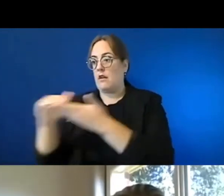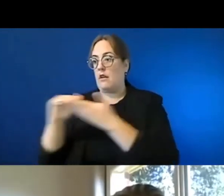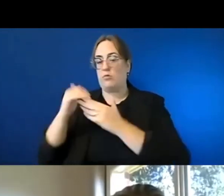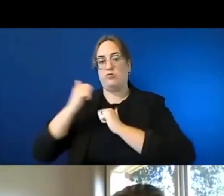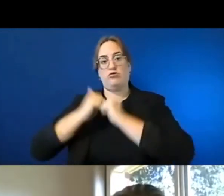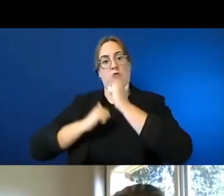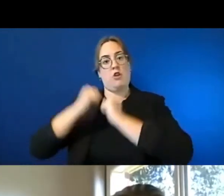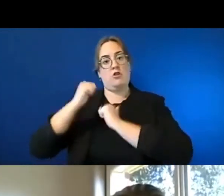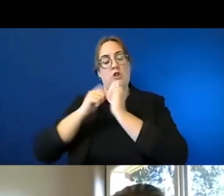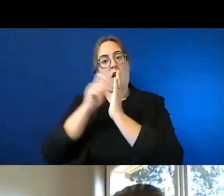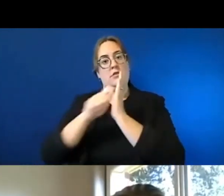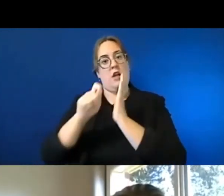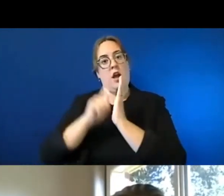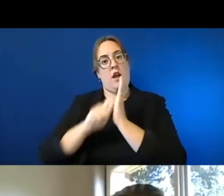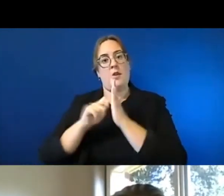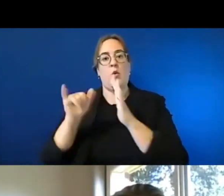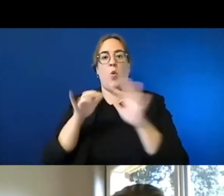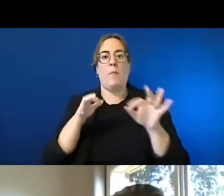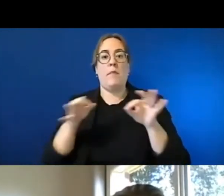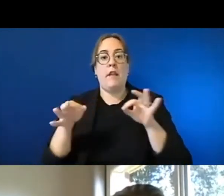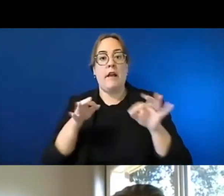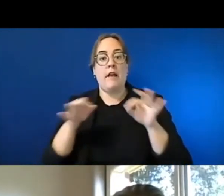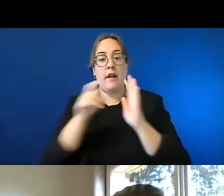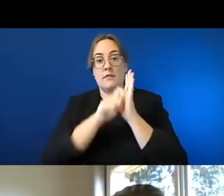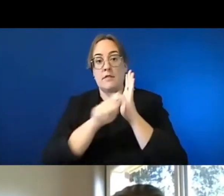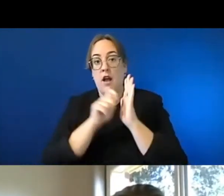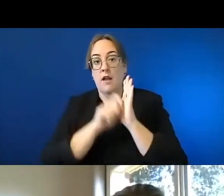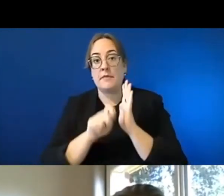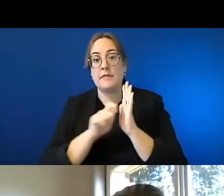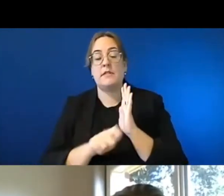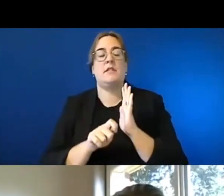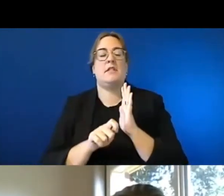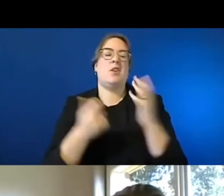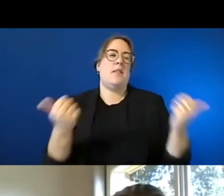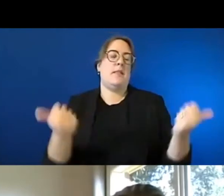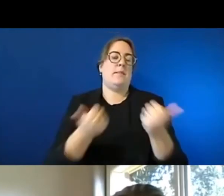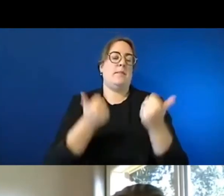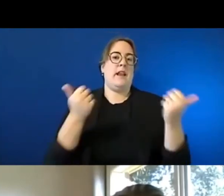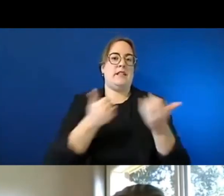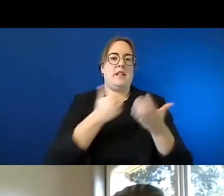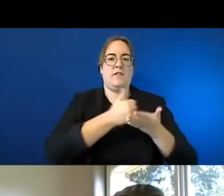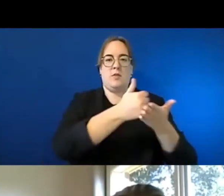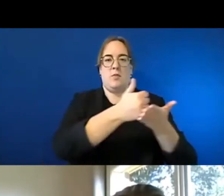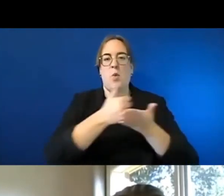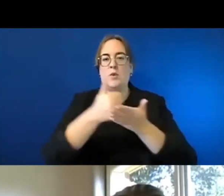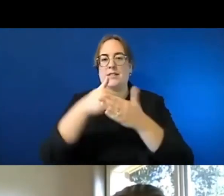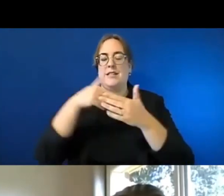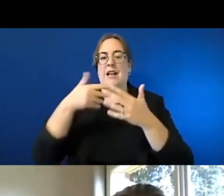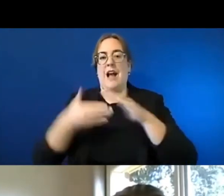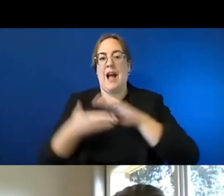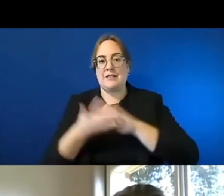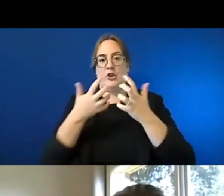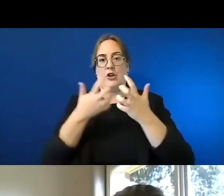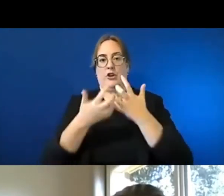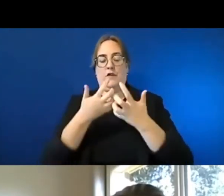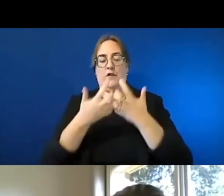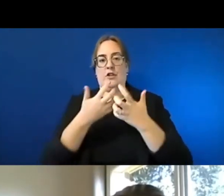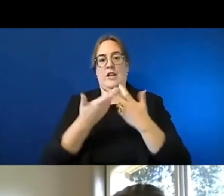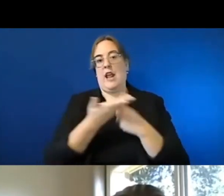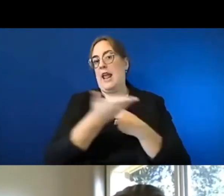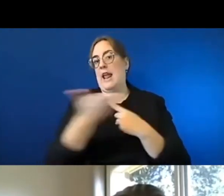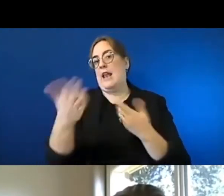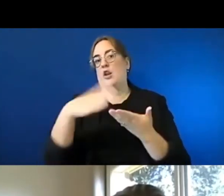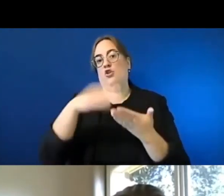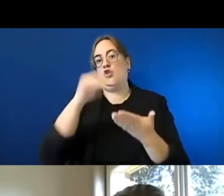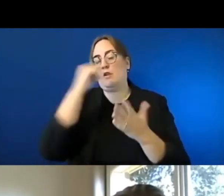assignments. So there's a lot of other supports in the university that all students can access, as well as, you know,